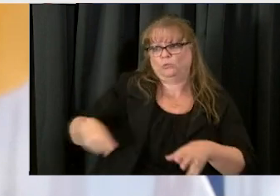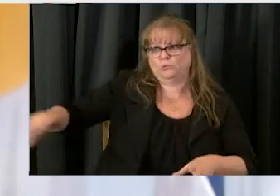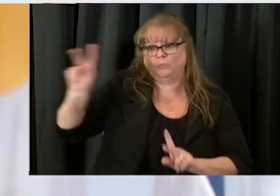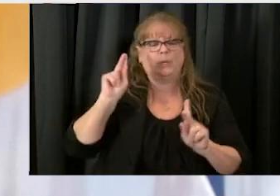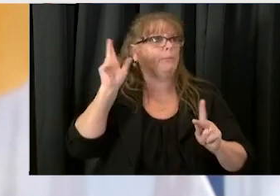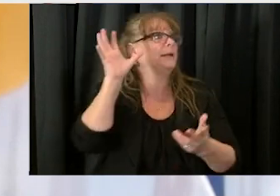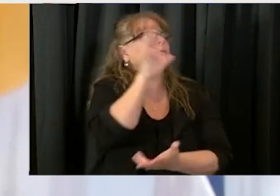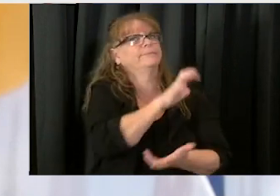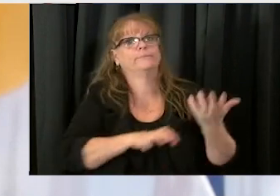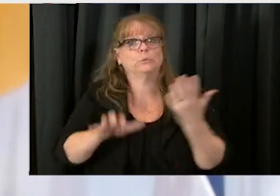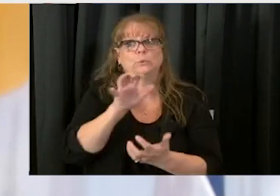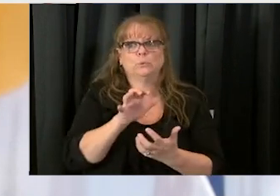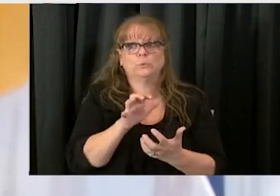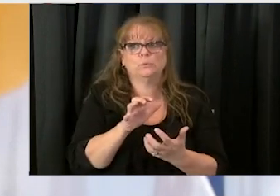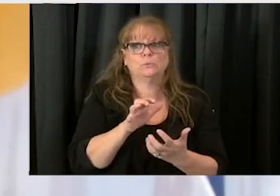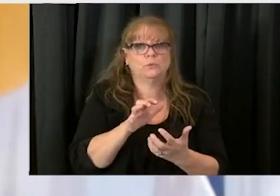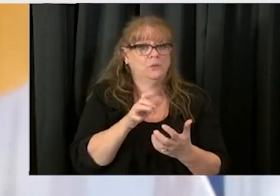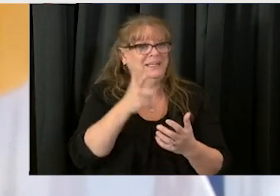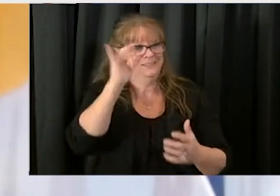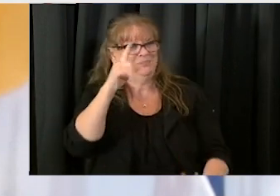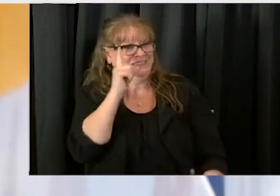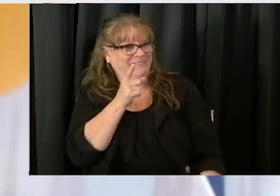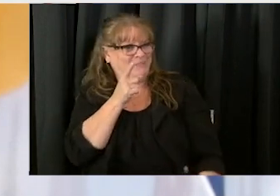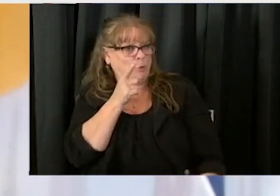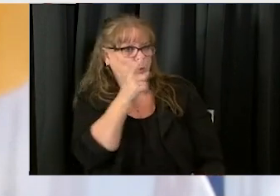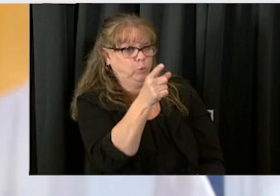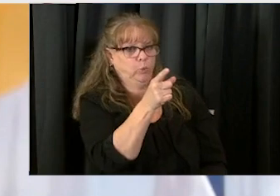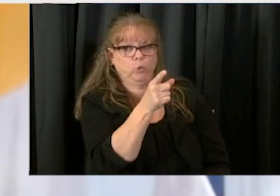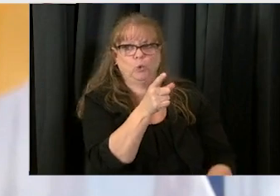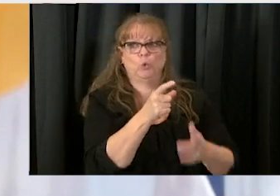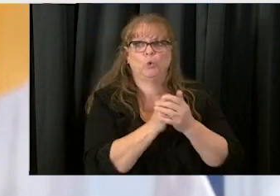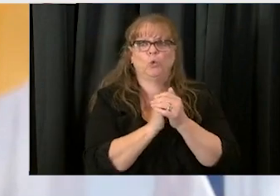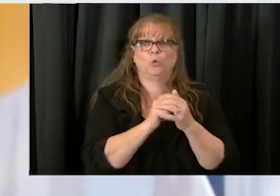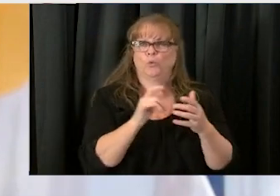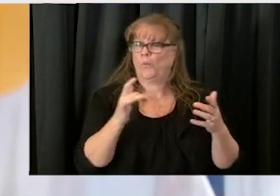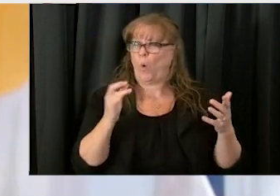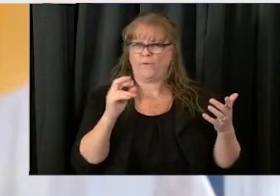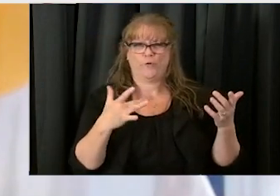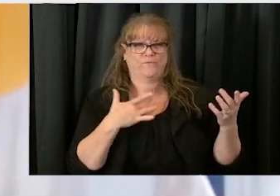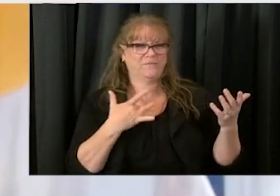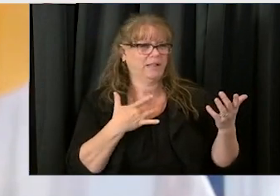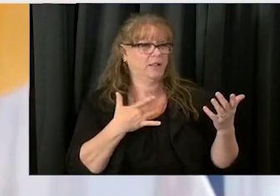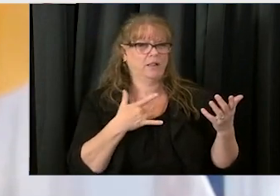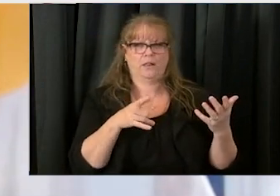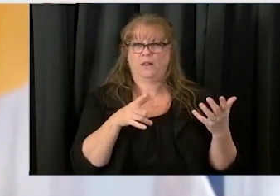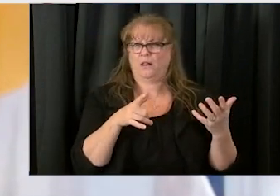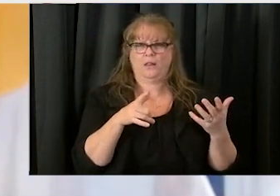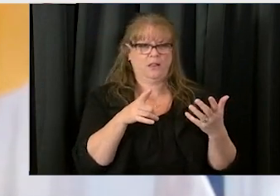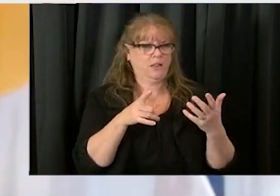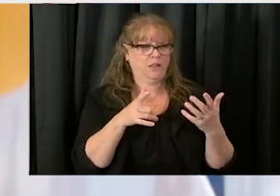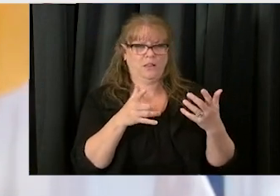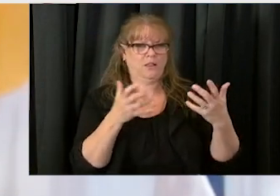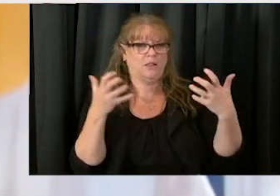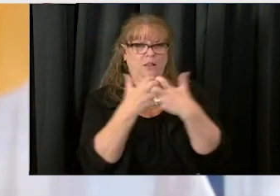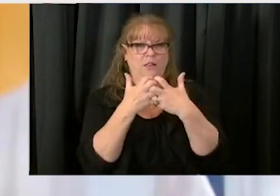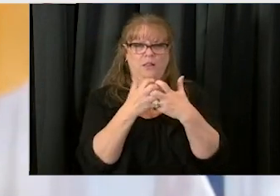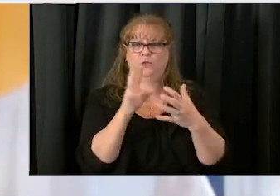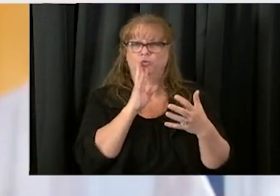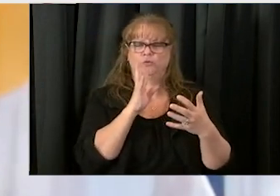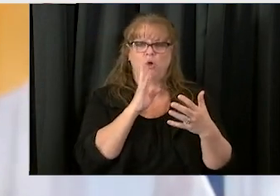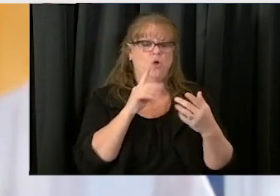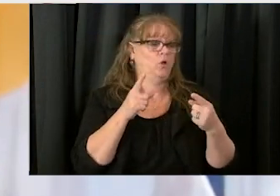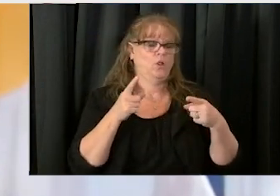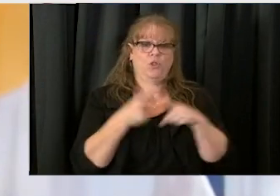form? Well, look, there's 2 ways to approach this. One would be you wait until everything is perfect, till